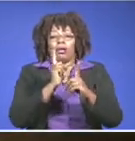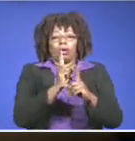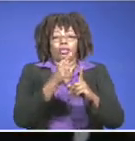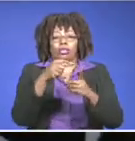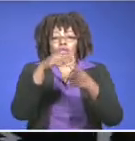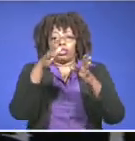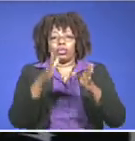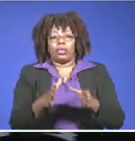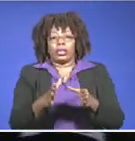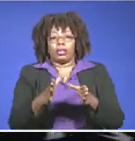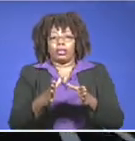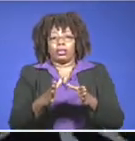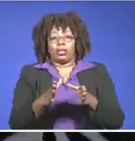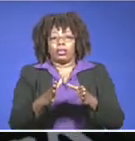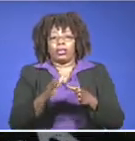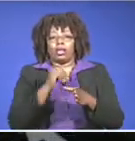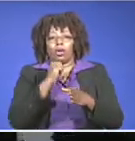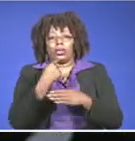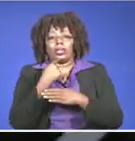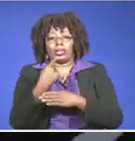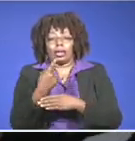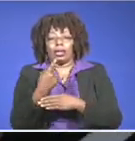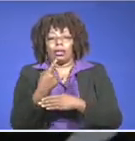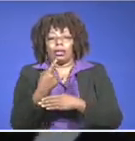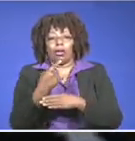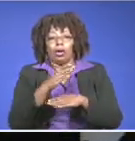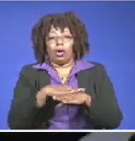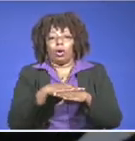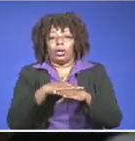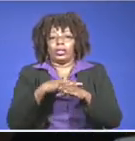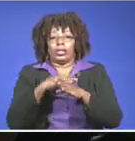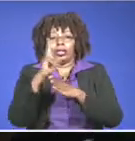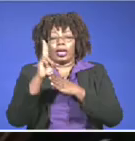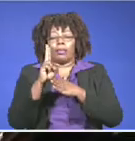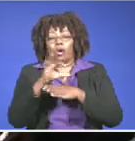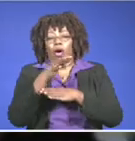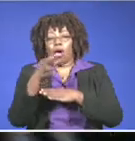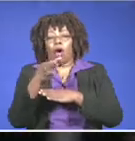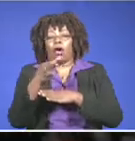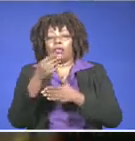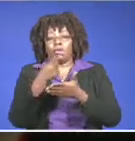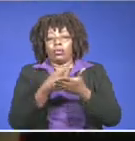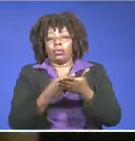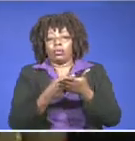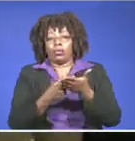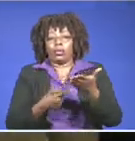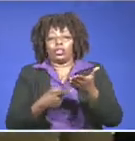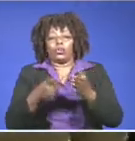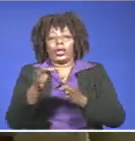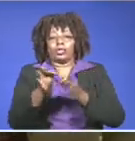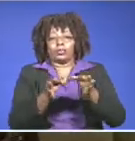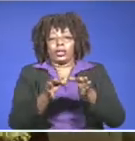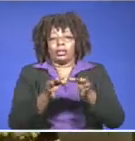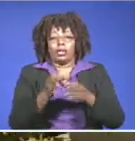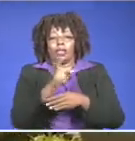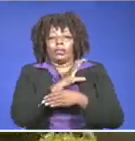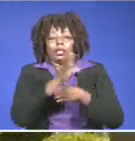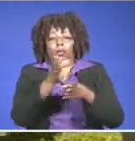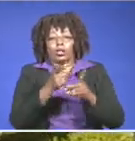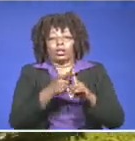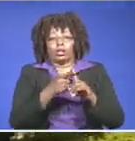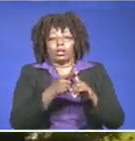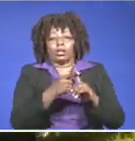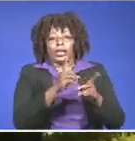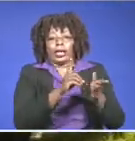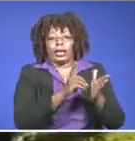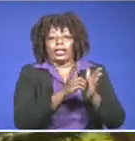students. One officer declined to comment on camera. However, off camera, he explained police simply wanted the students to take their demonstration